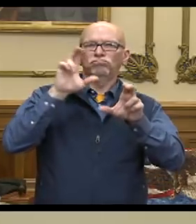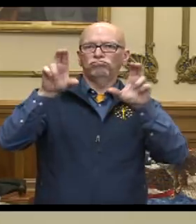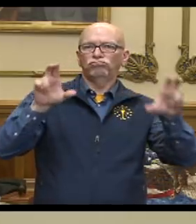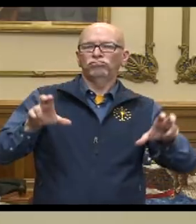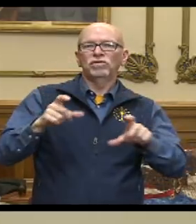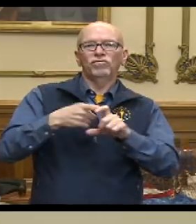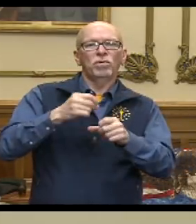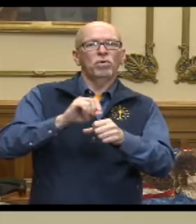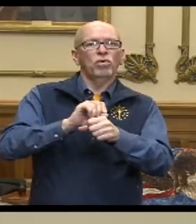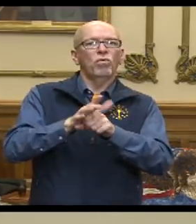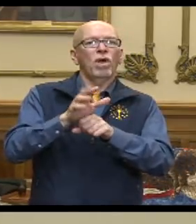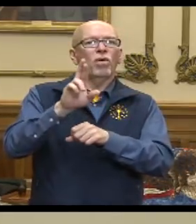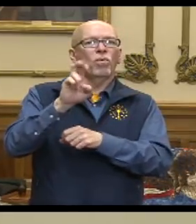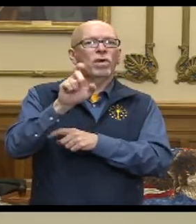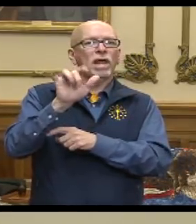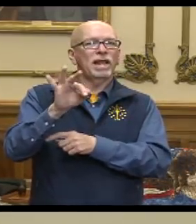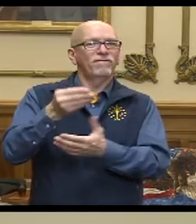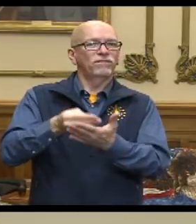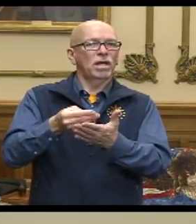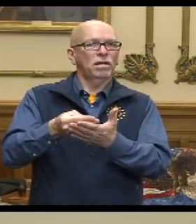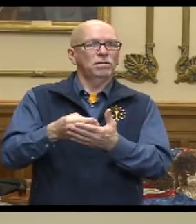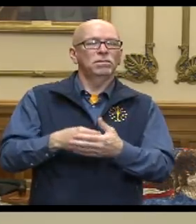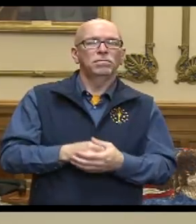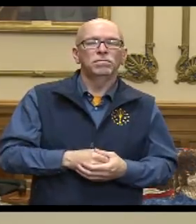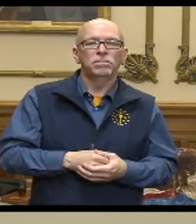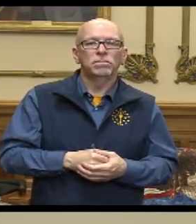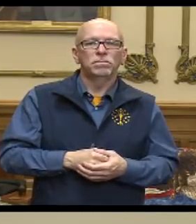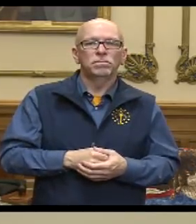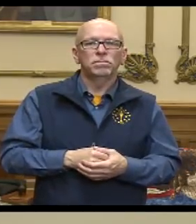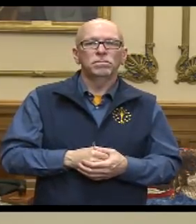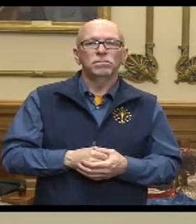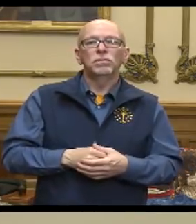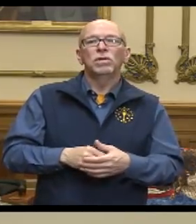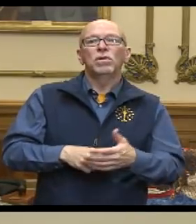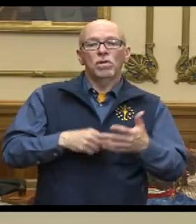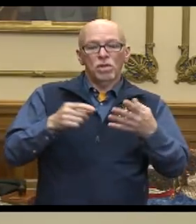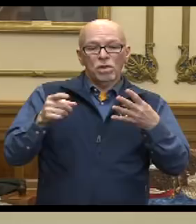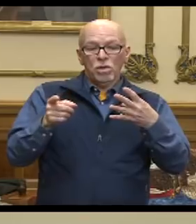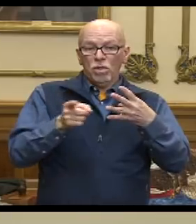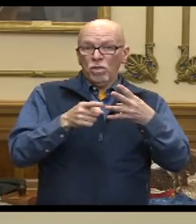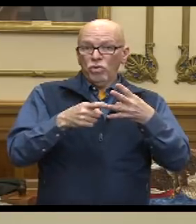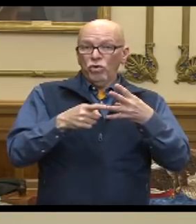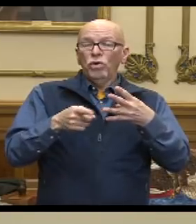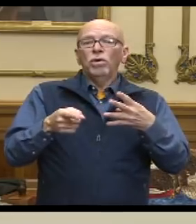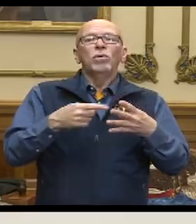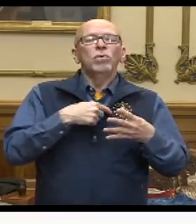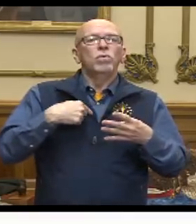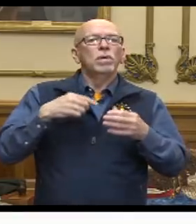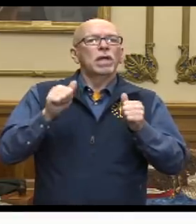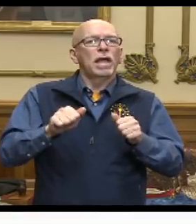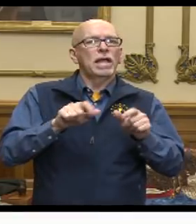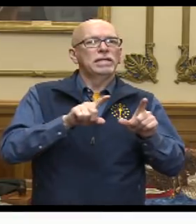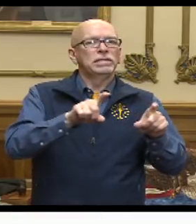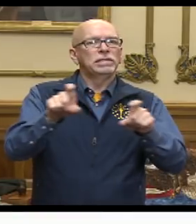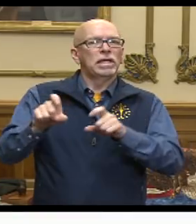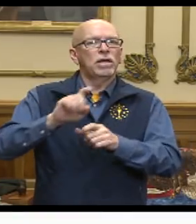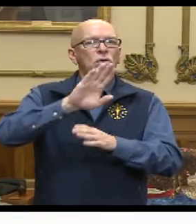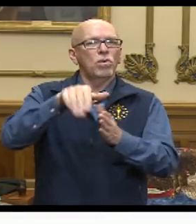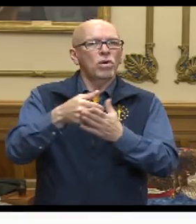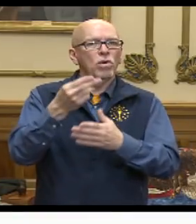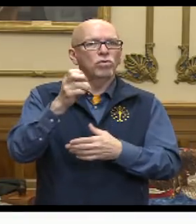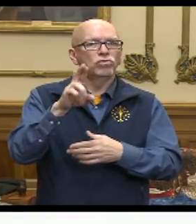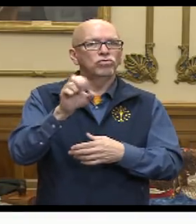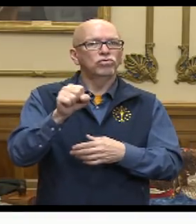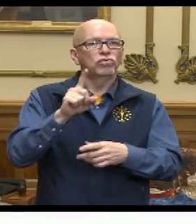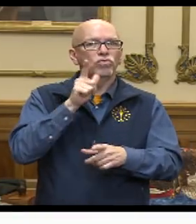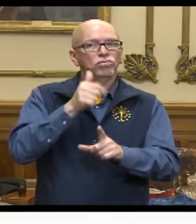the Coronavirus Relief Fund. The third principle is that we can test all Hoosiers who